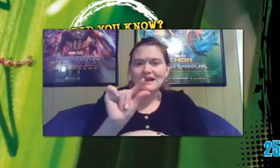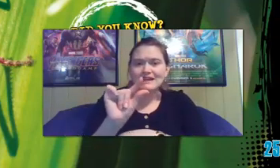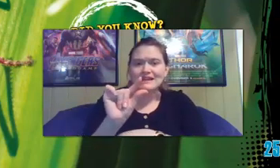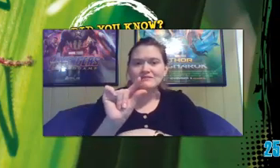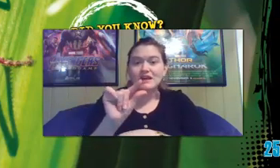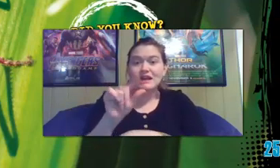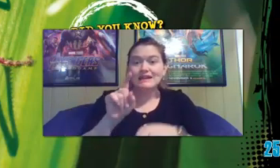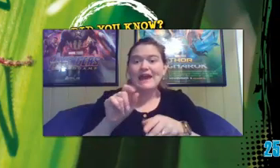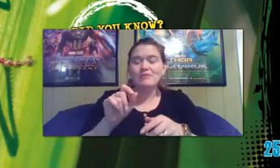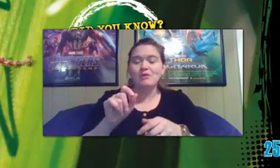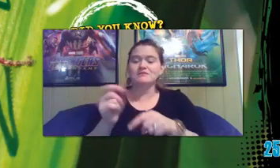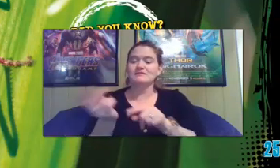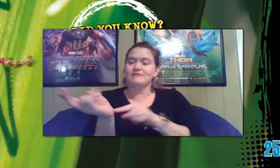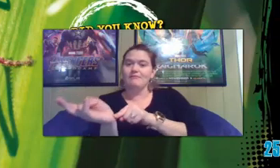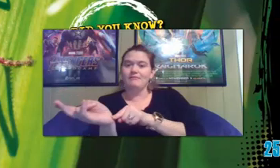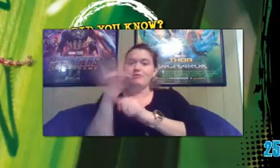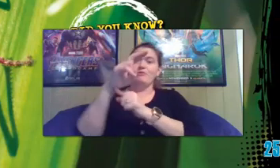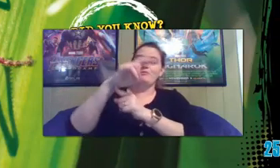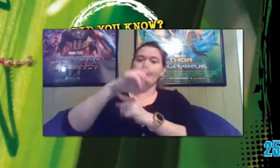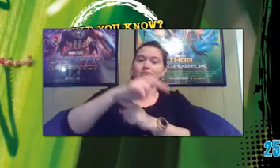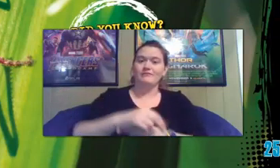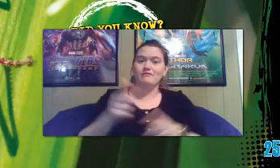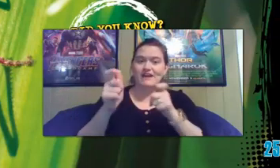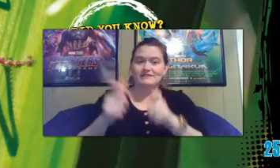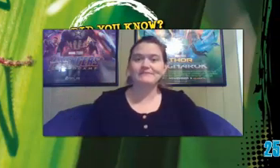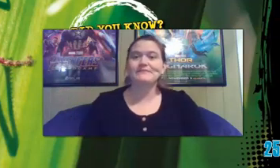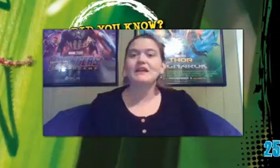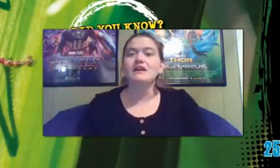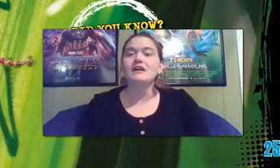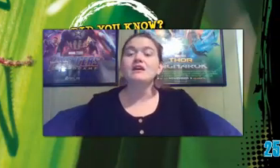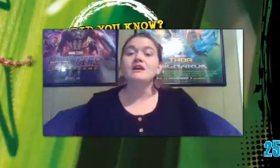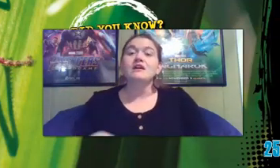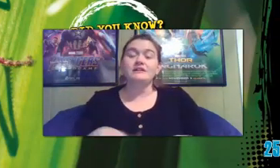like tiny catapults. Go fast.